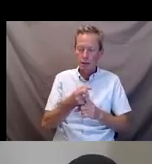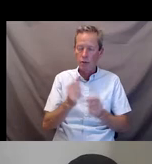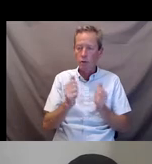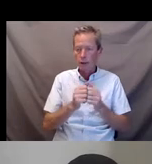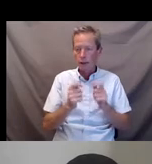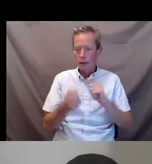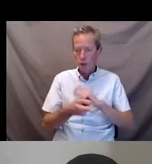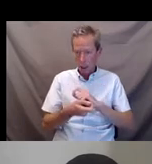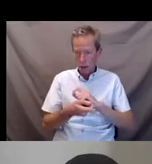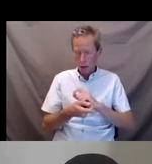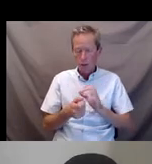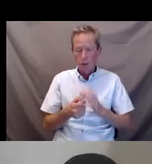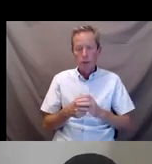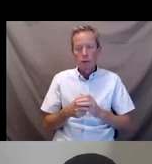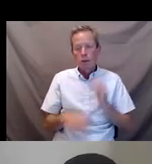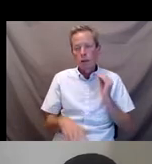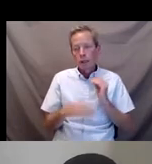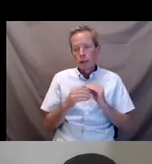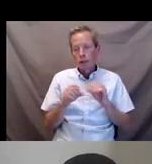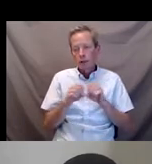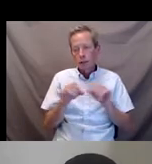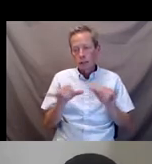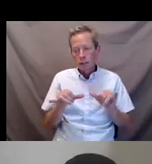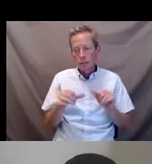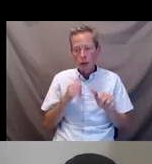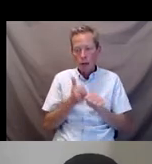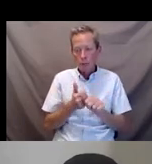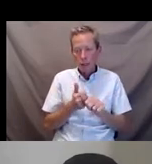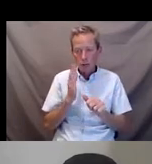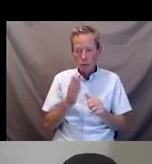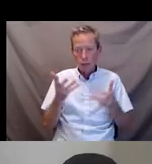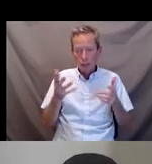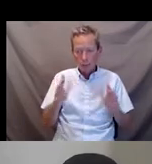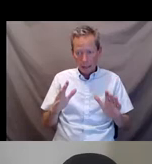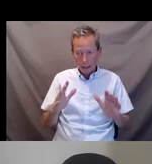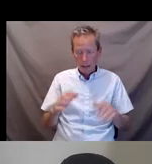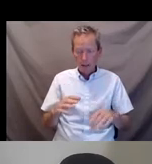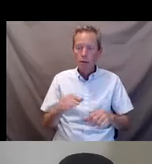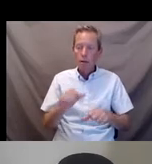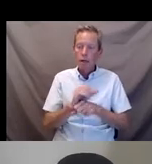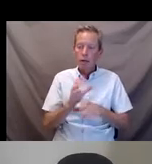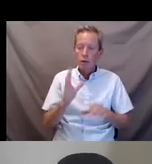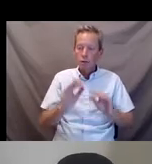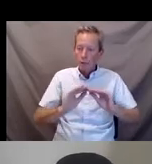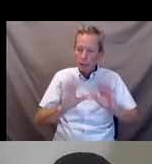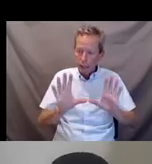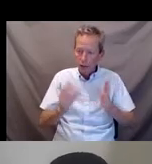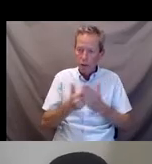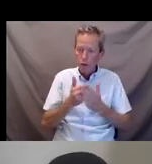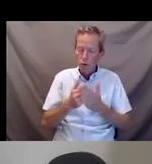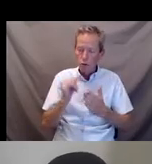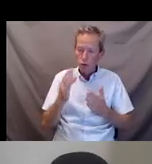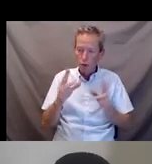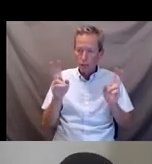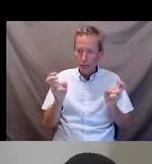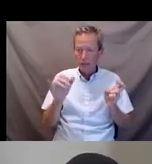addition, the systems updates would be completed. Employees will be clear on what their new job title is if the